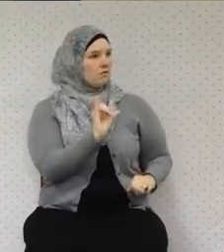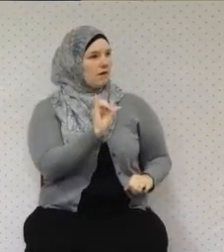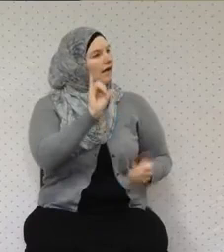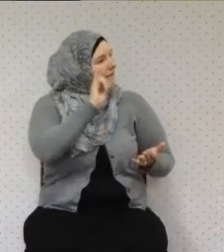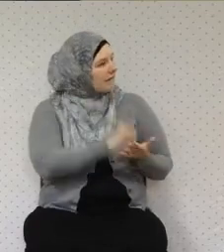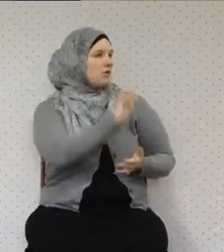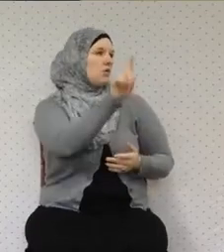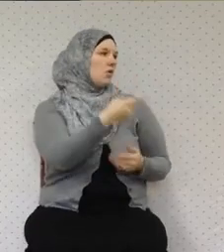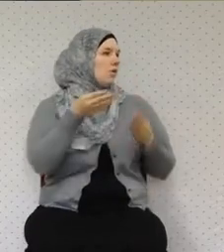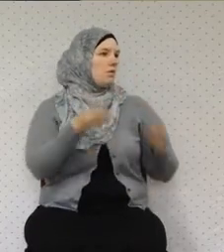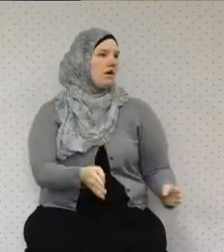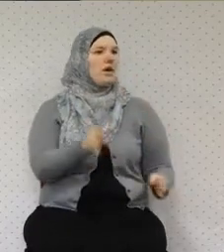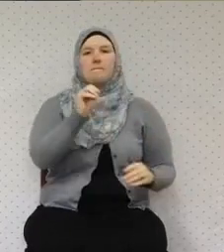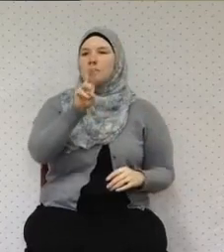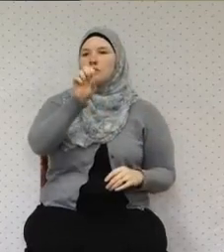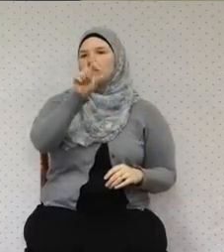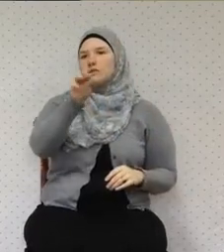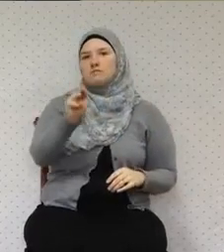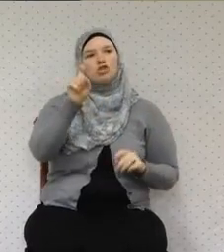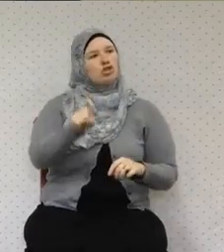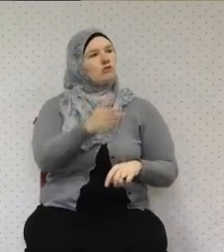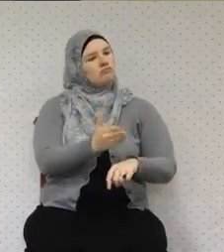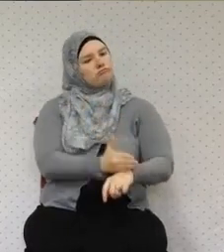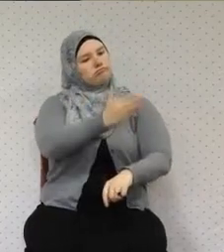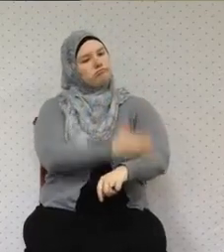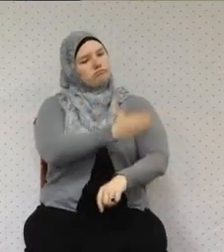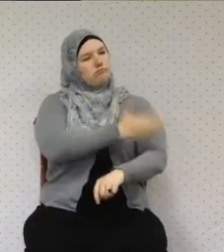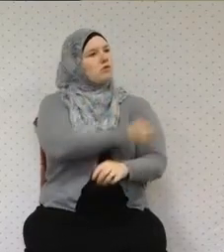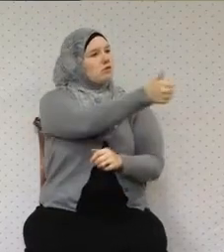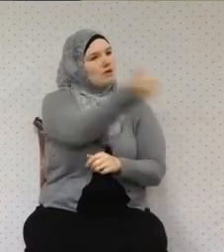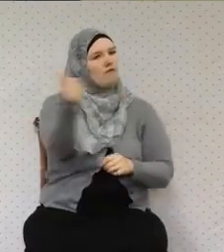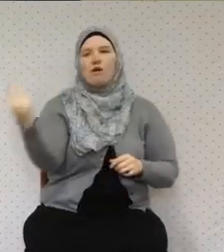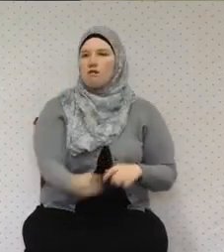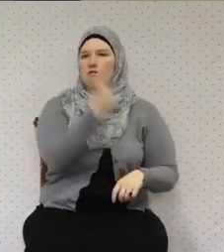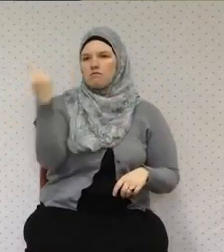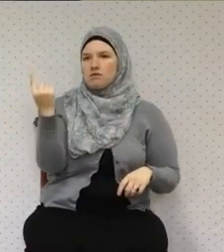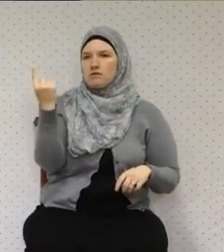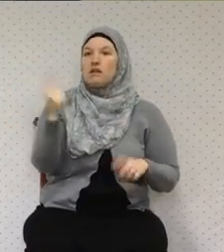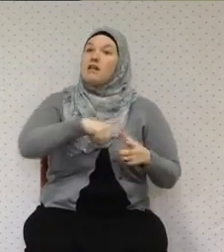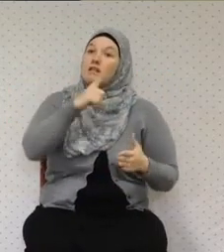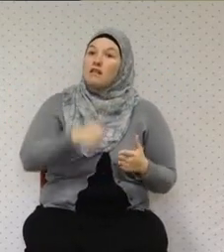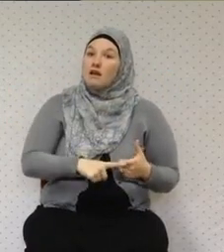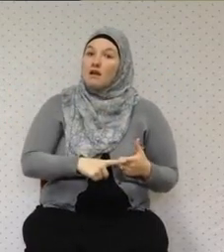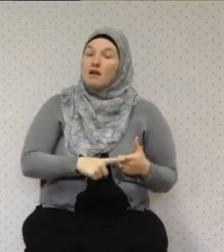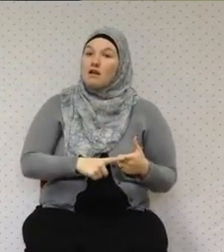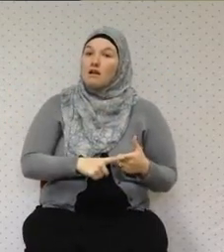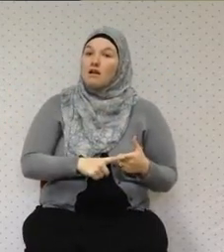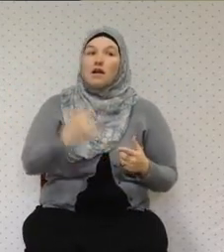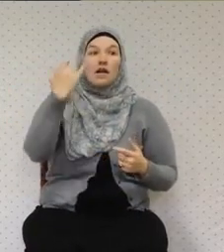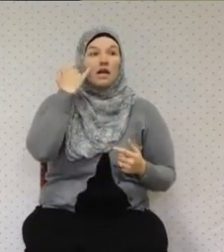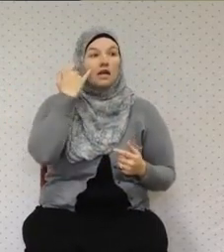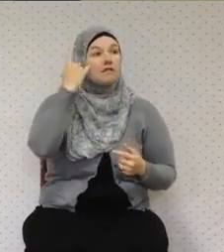This is the way a Muslim should upgrade himself always. Then, if you're